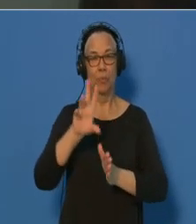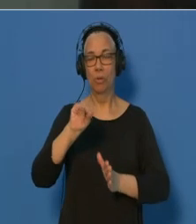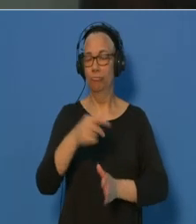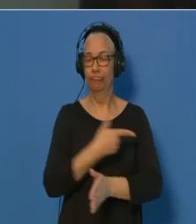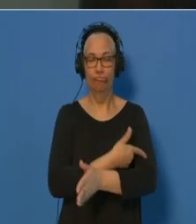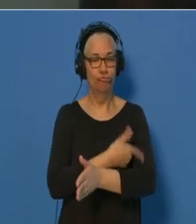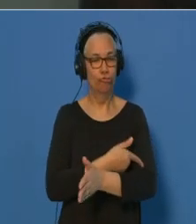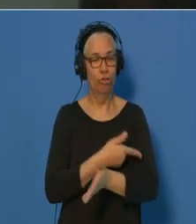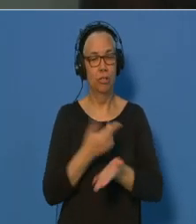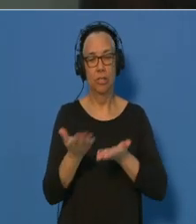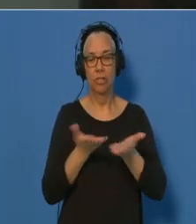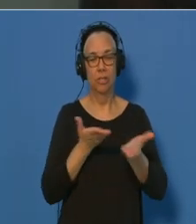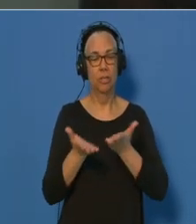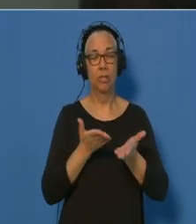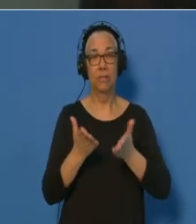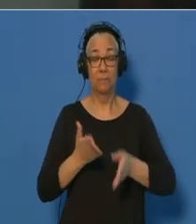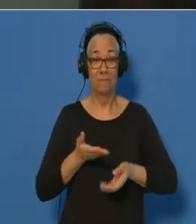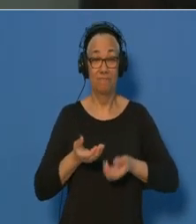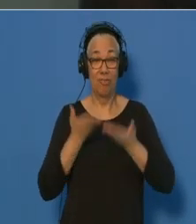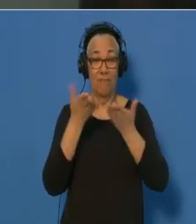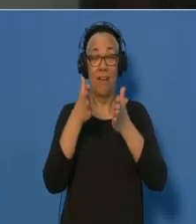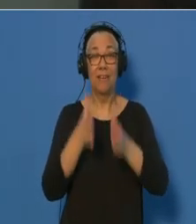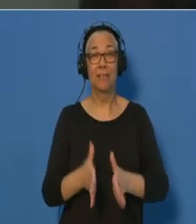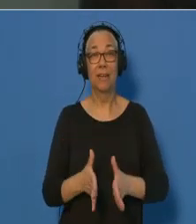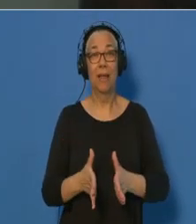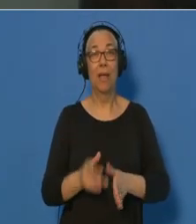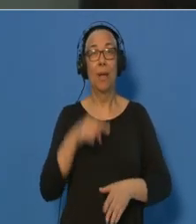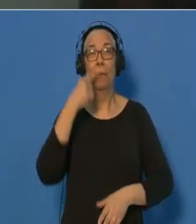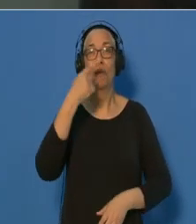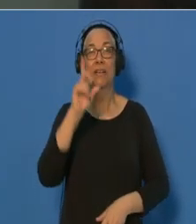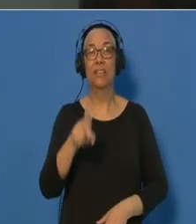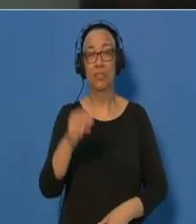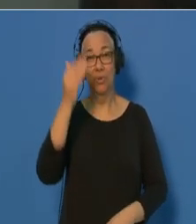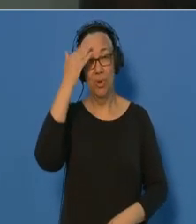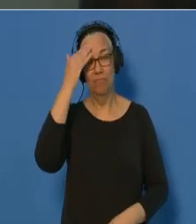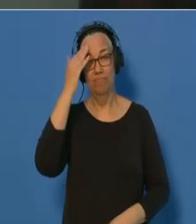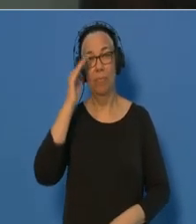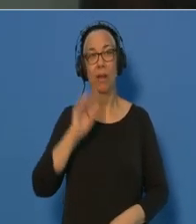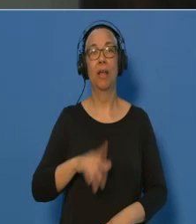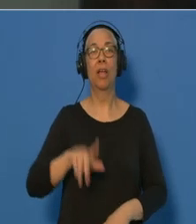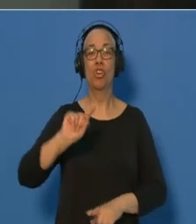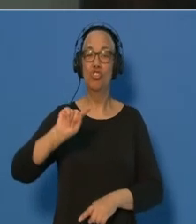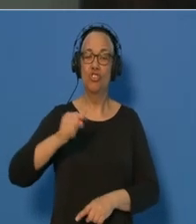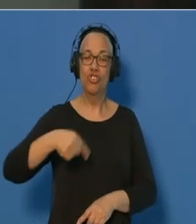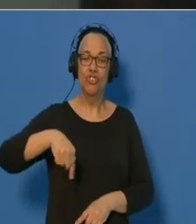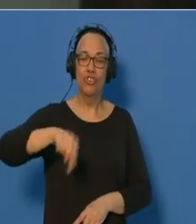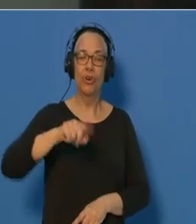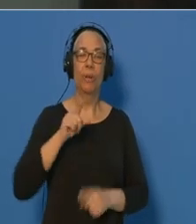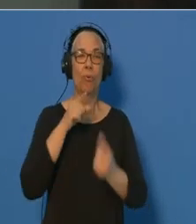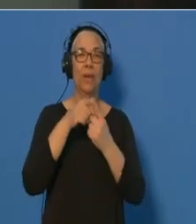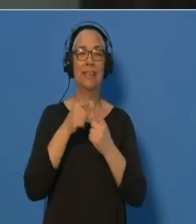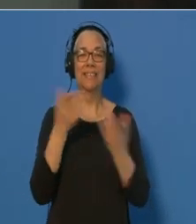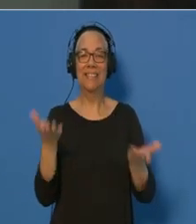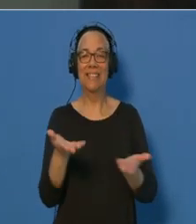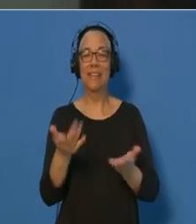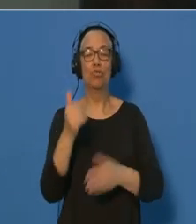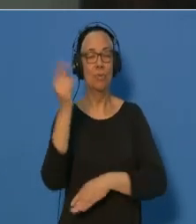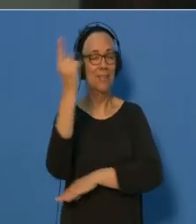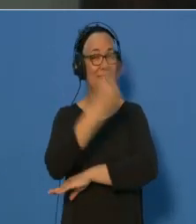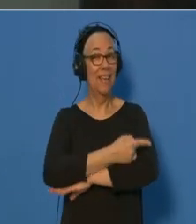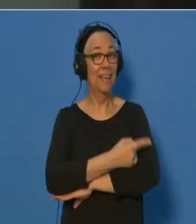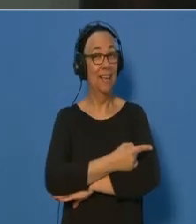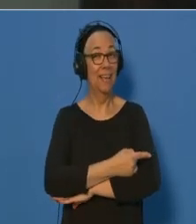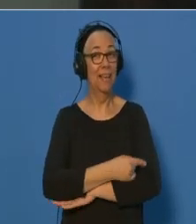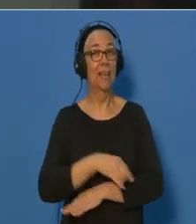service providers at this time, and the public should note that Turning Point is available during the day only. St. John's Ambulance will